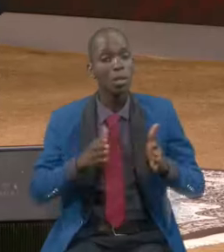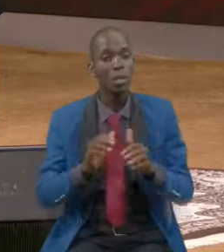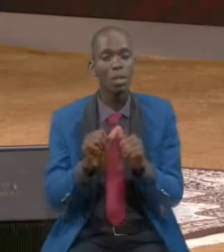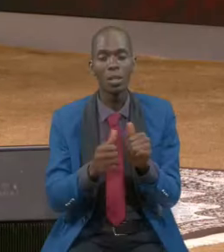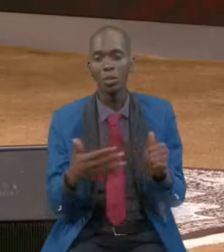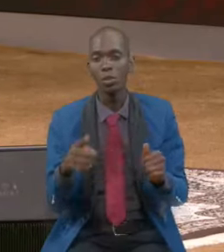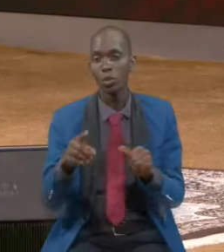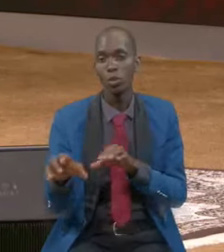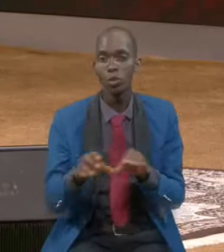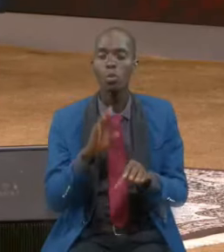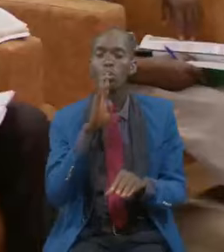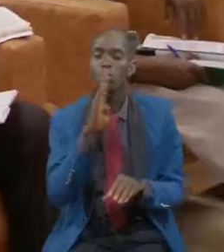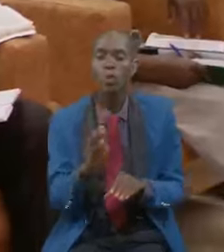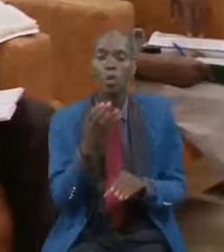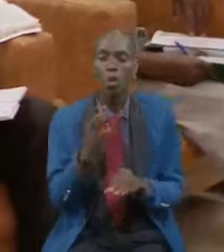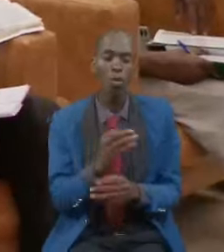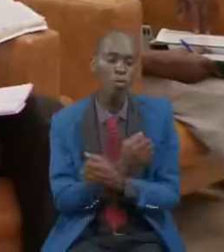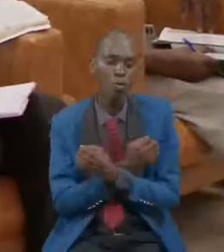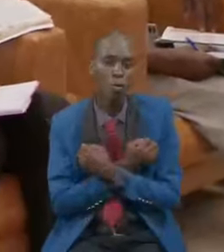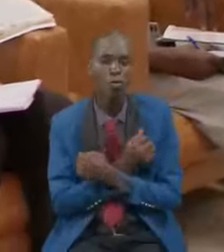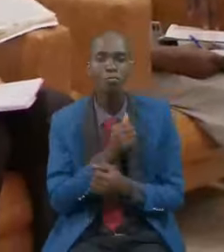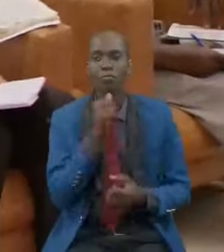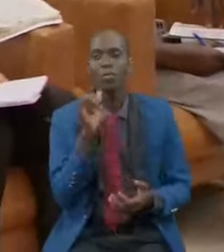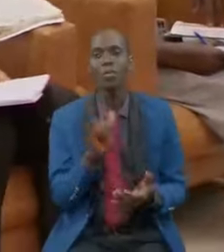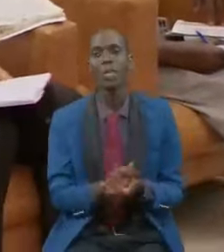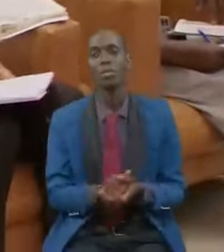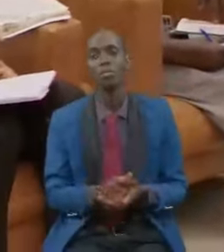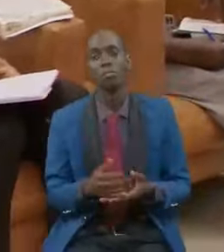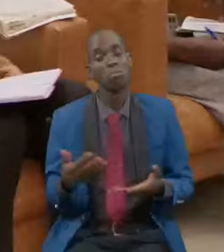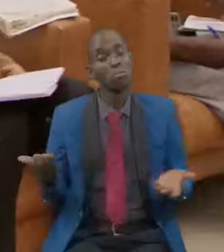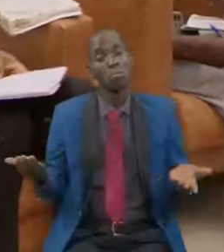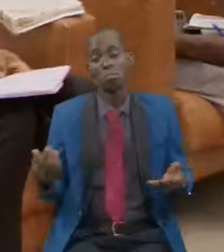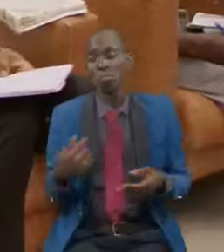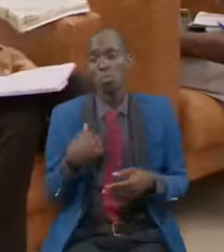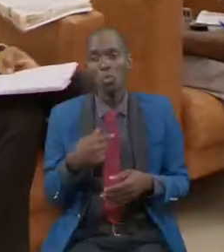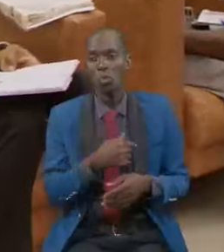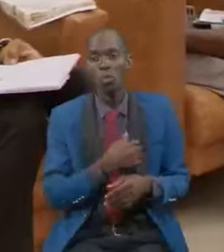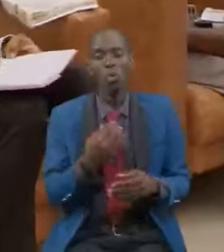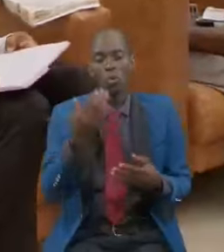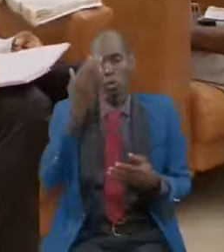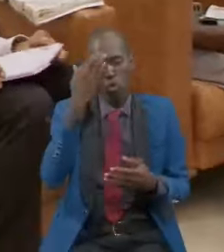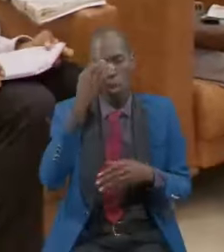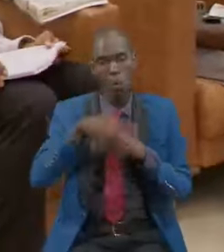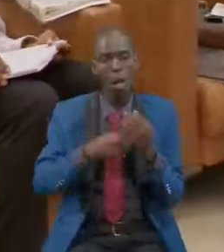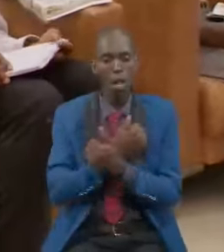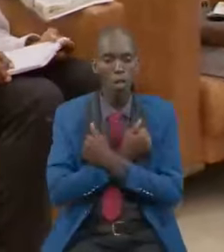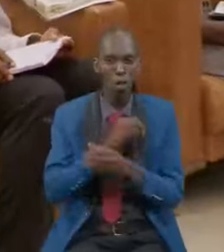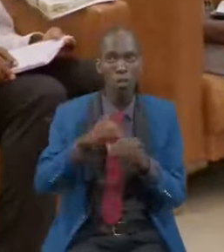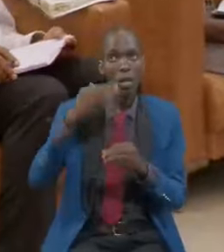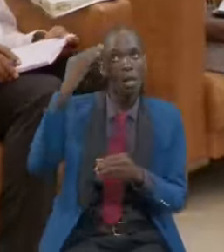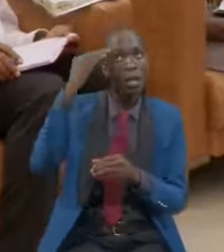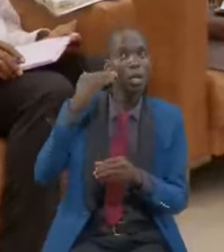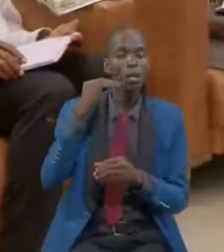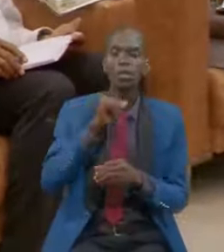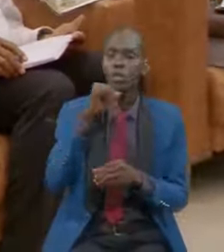be of love. Not that, you know, we just have it in the head and then it's not in the heart.